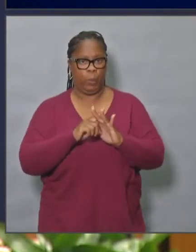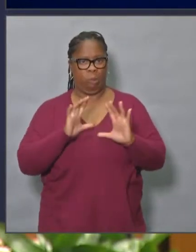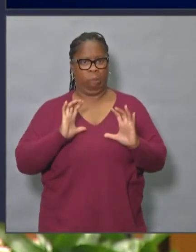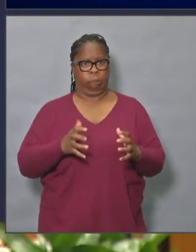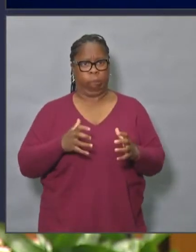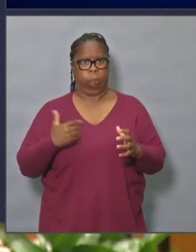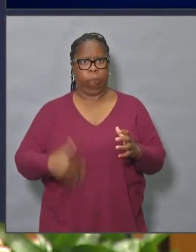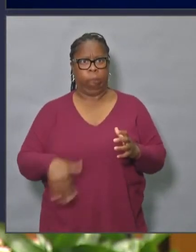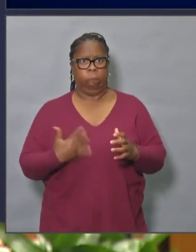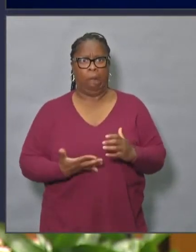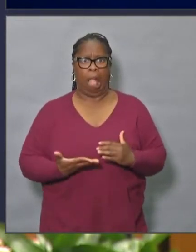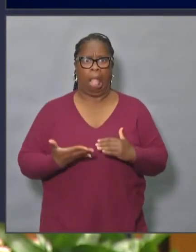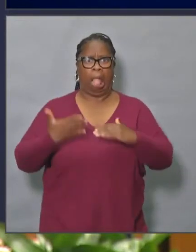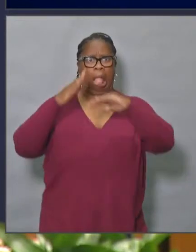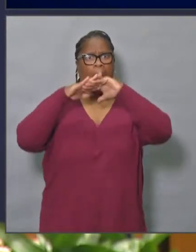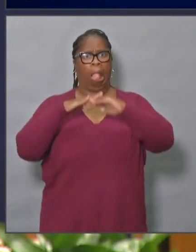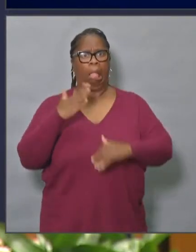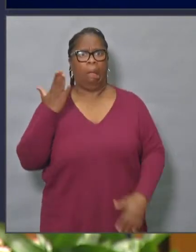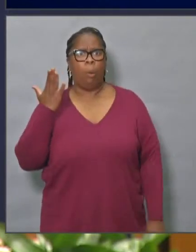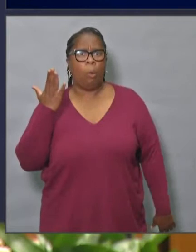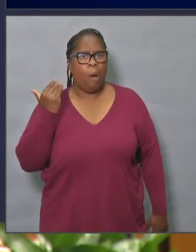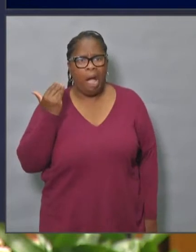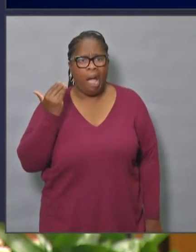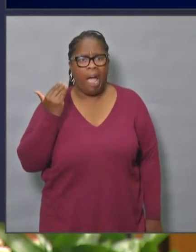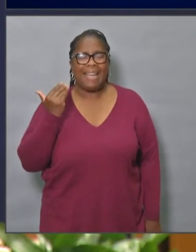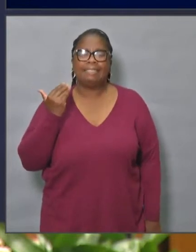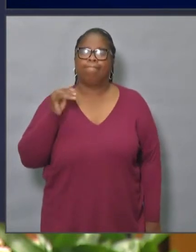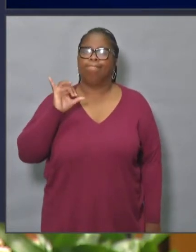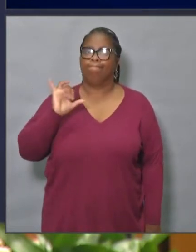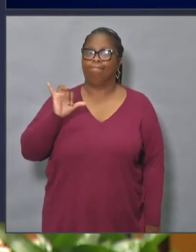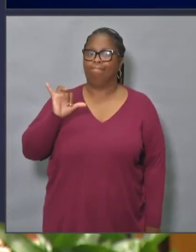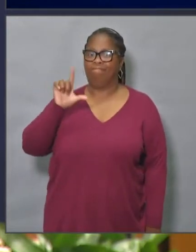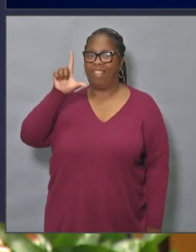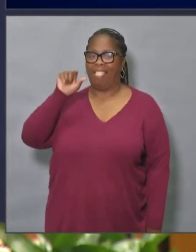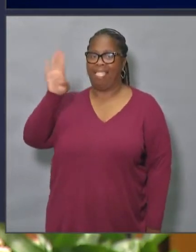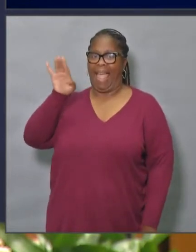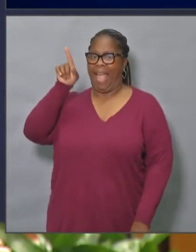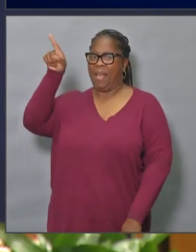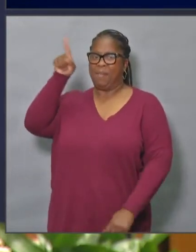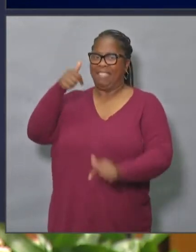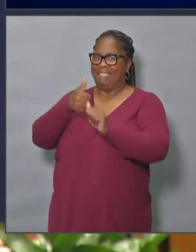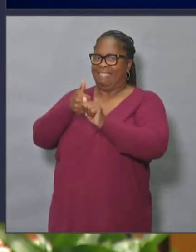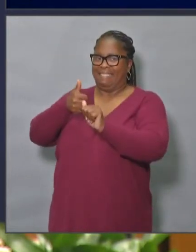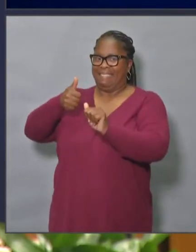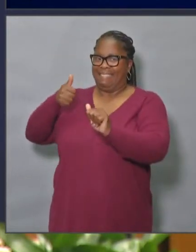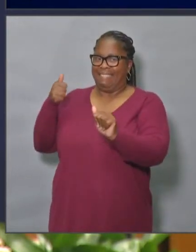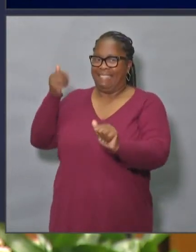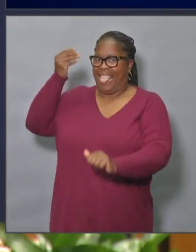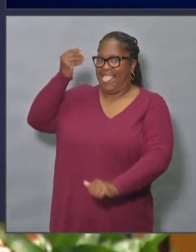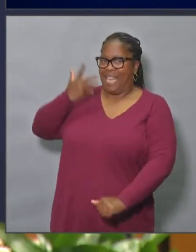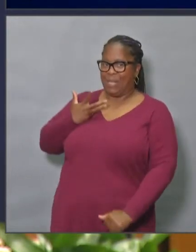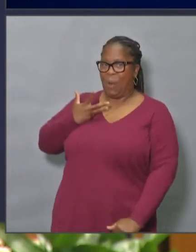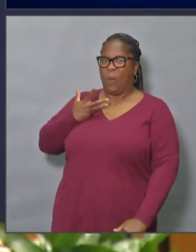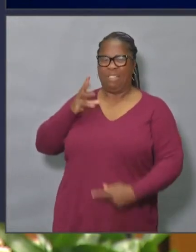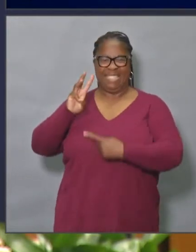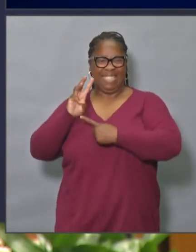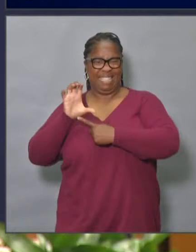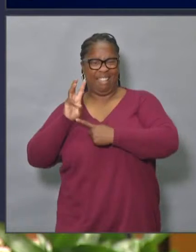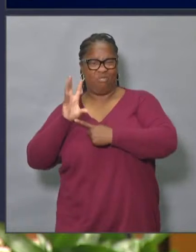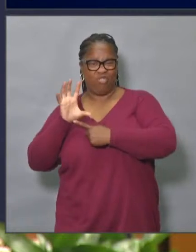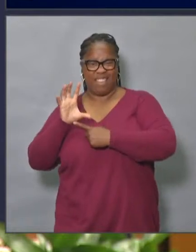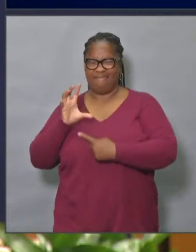large increase is due to a large backlog of about 600 test results being reported to us by one